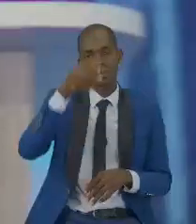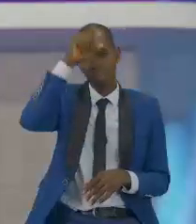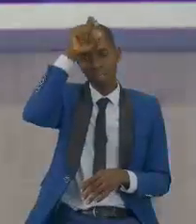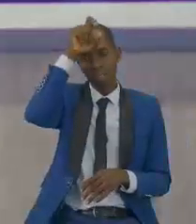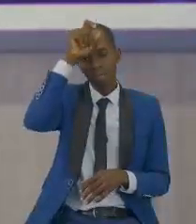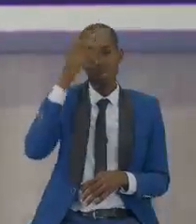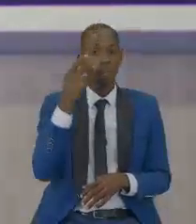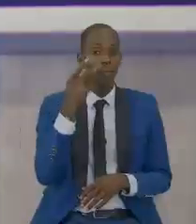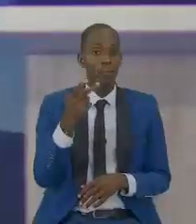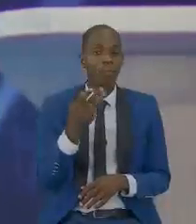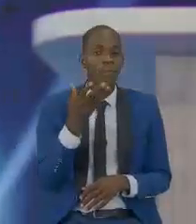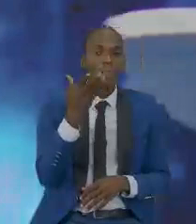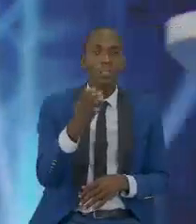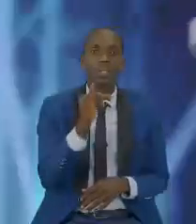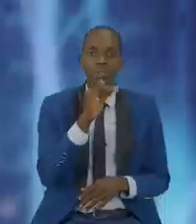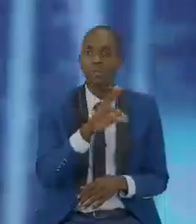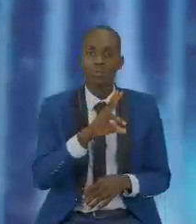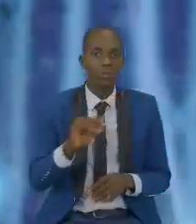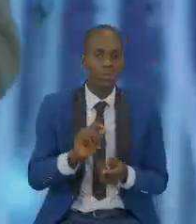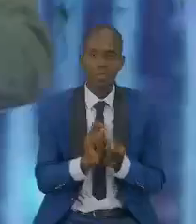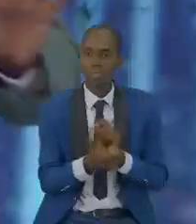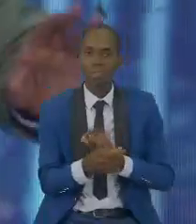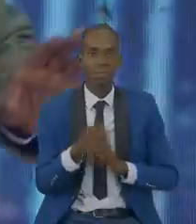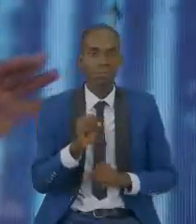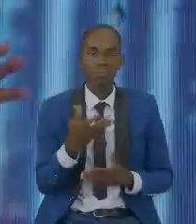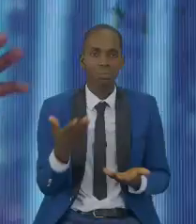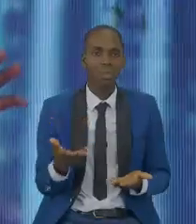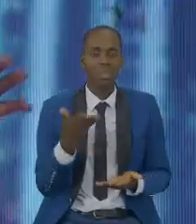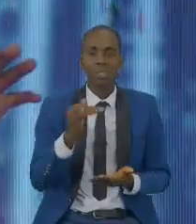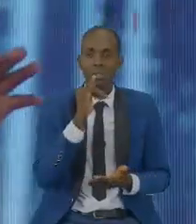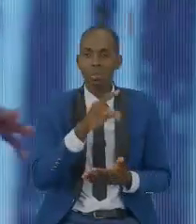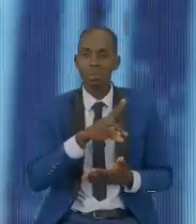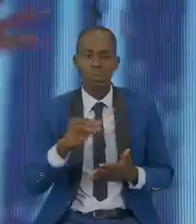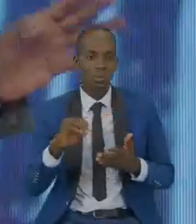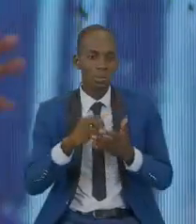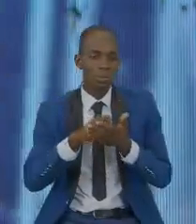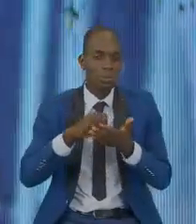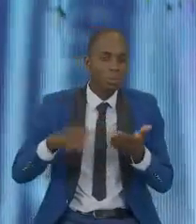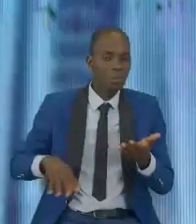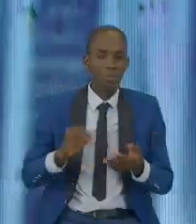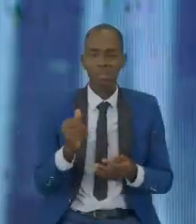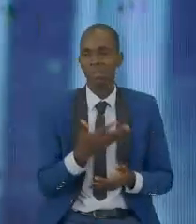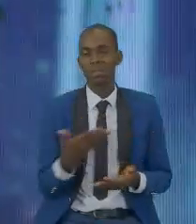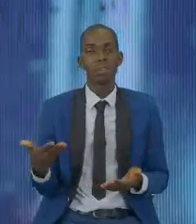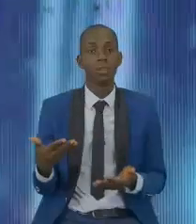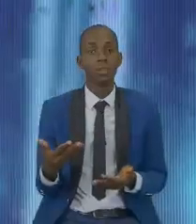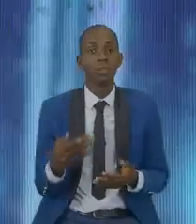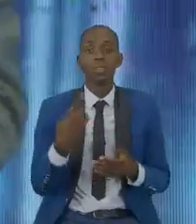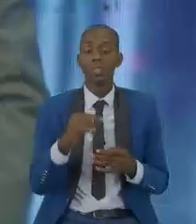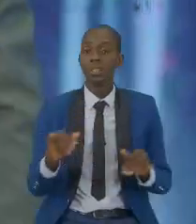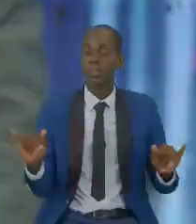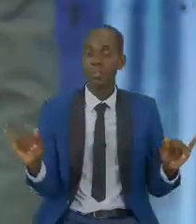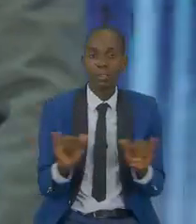is no alteration. There is no modification. And there is no change. The